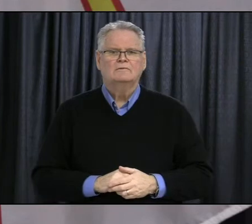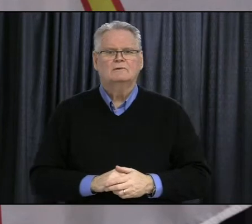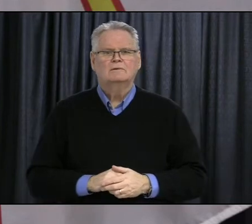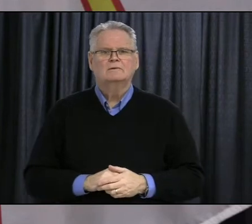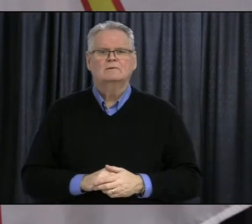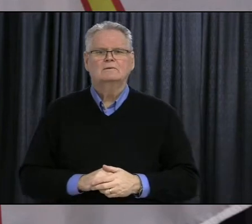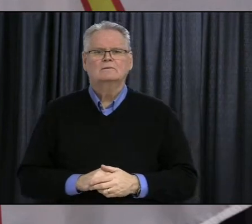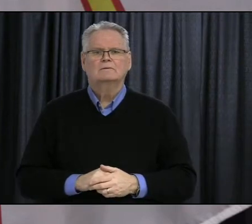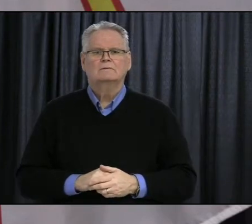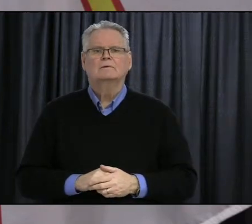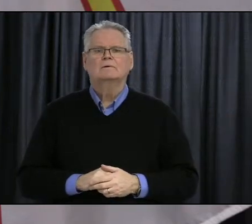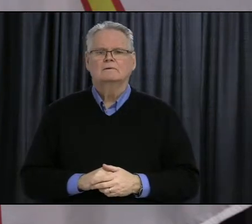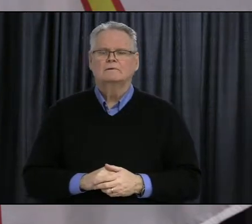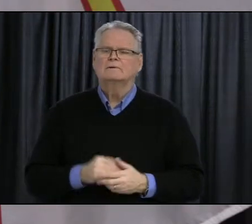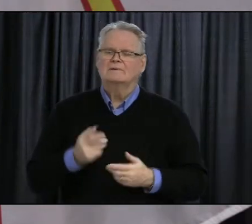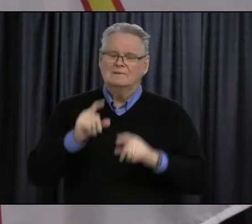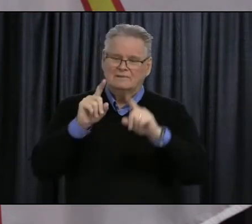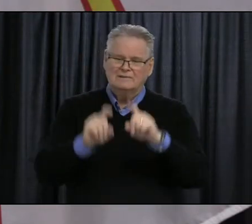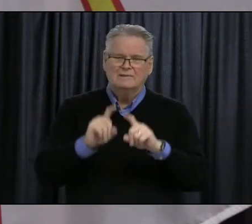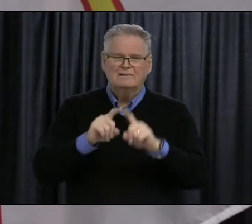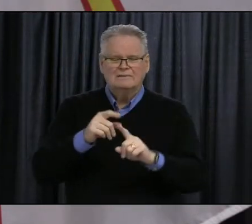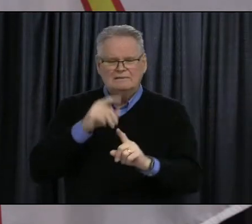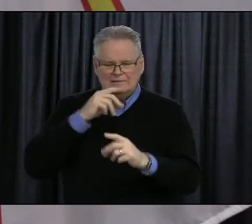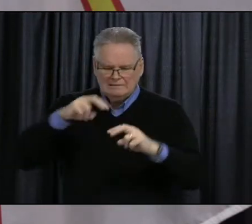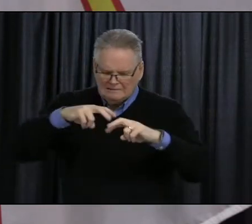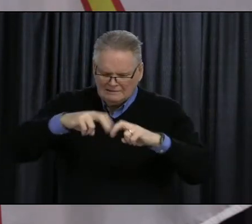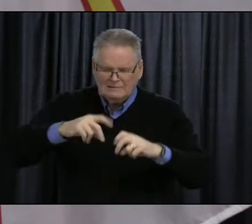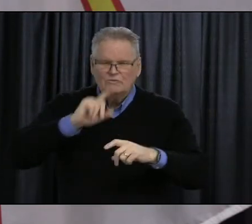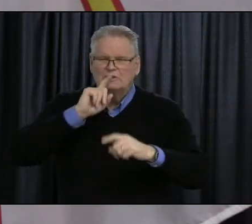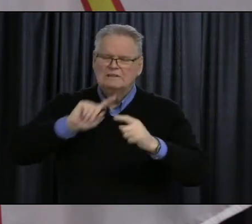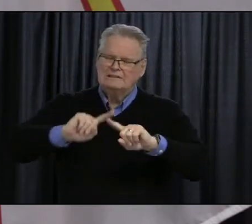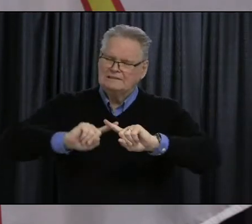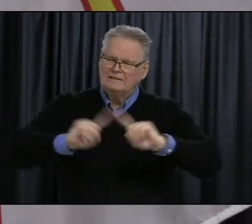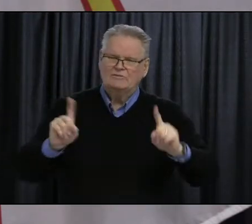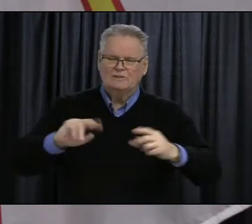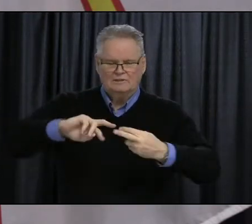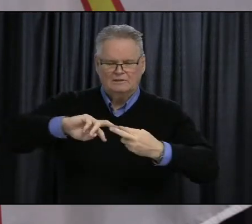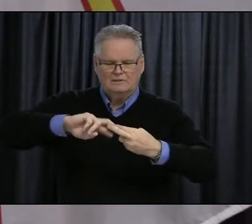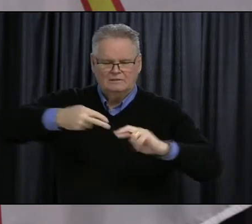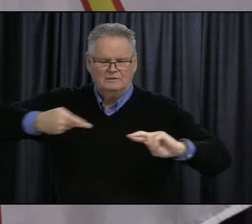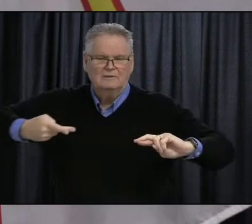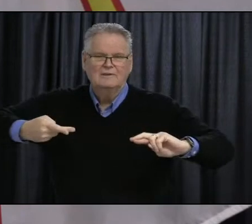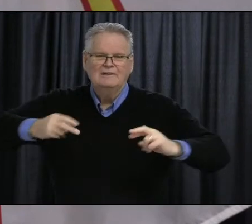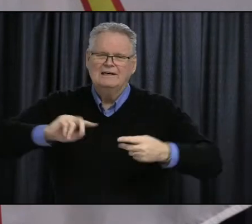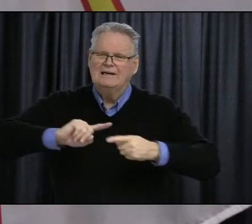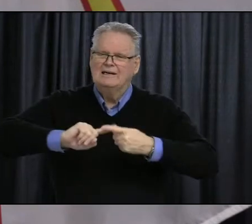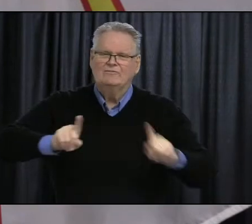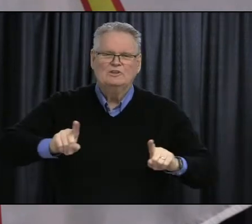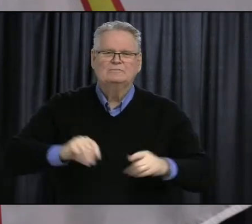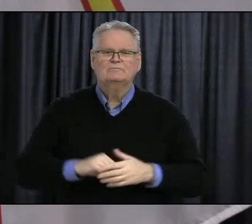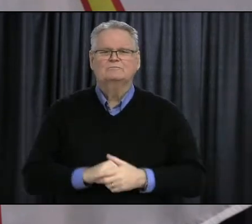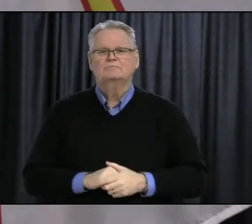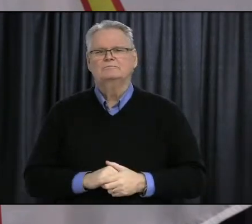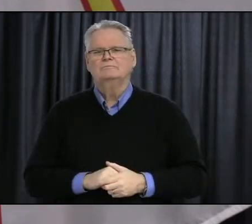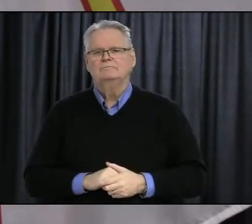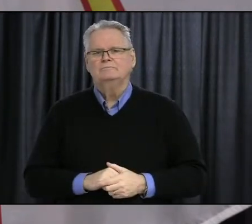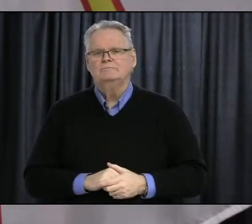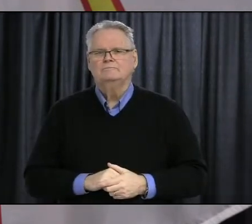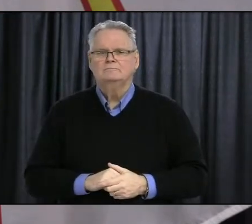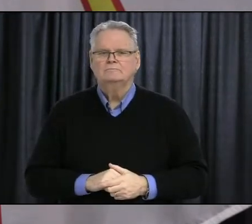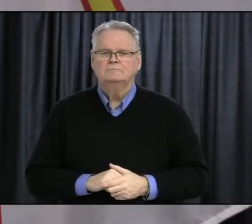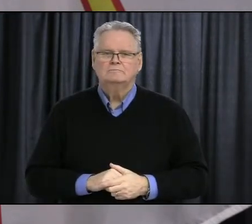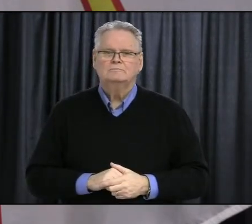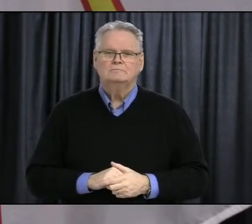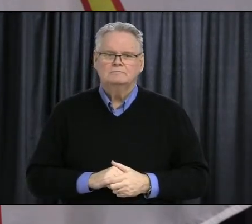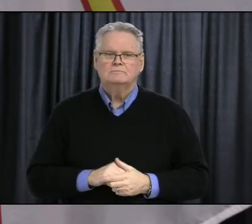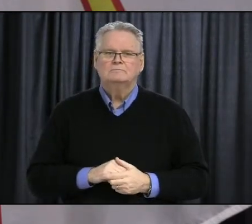that, and so as long as they have the equipment to be able to do it, then they just have to get that equipment up and running and the process and the protocols done,